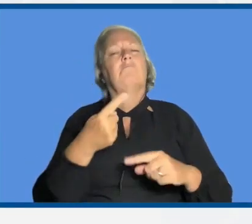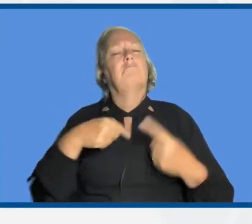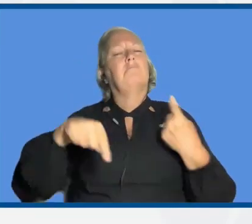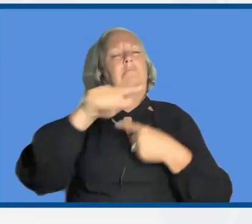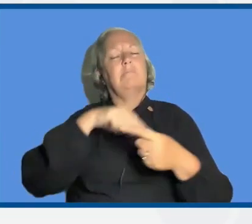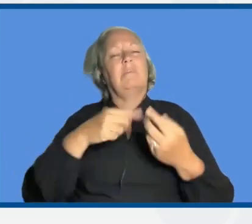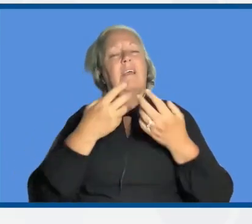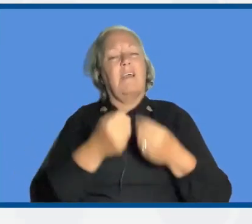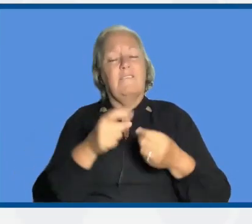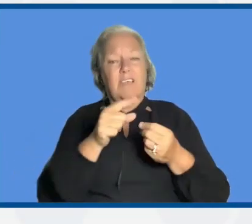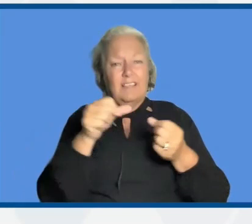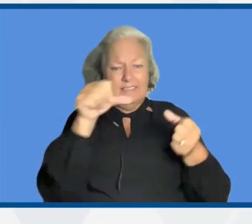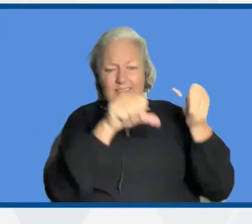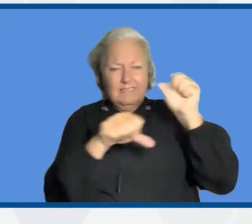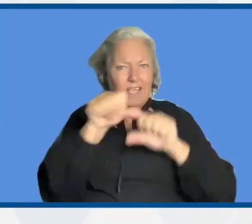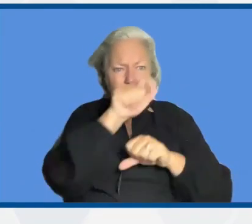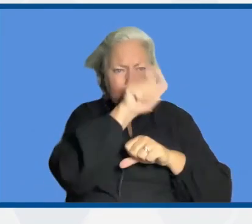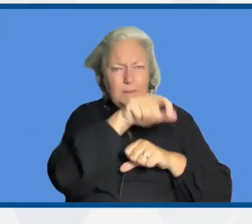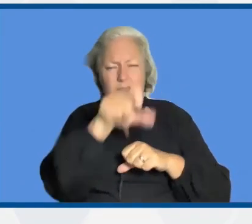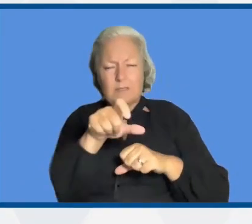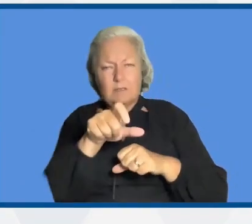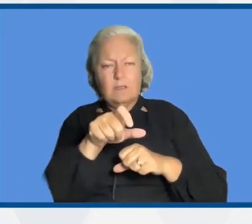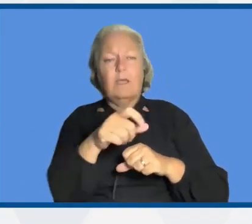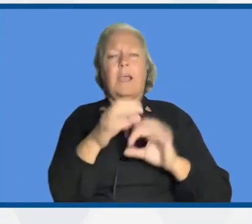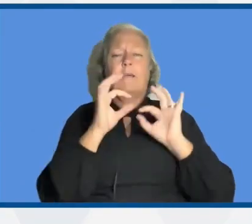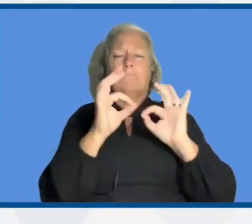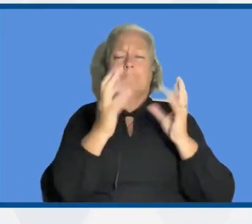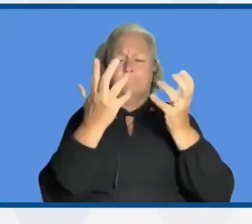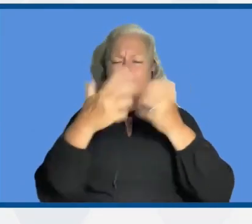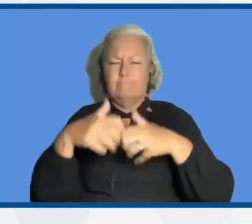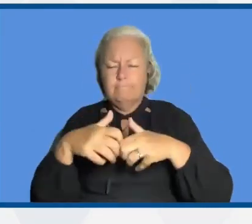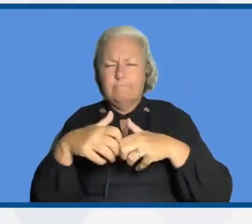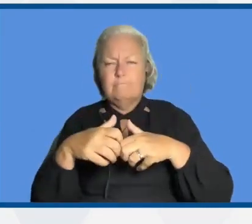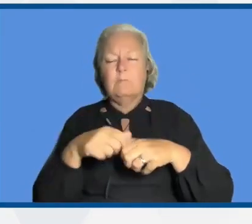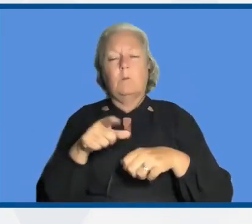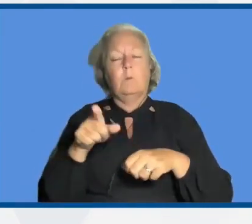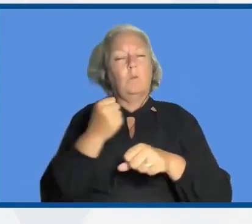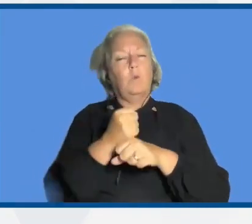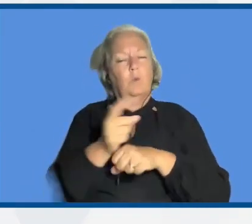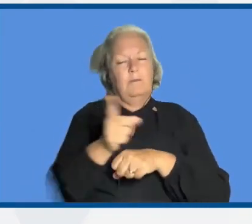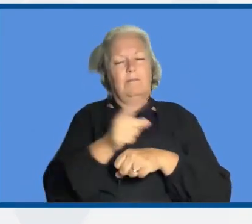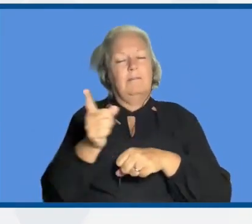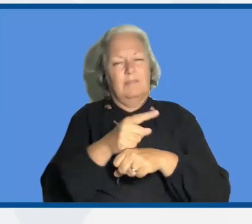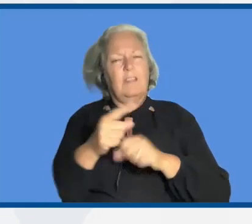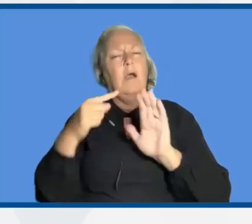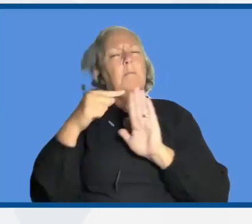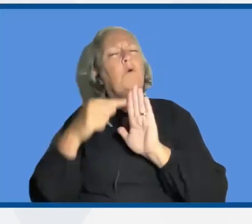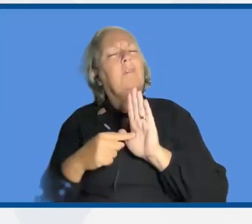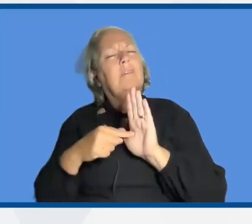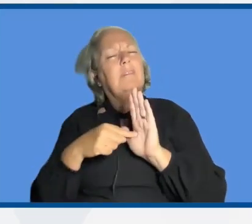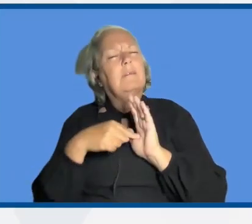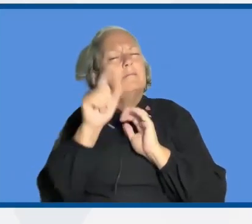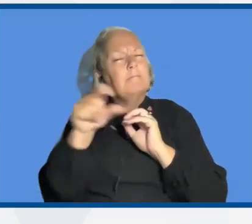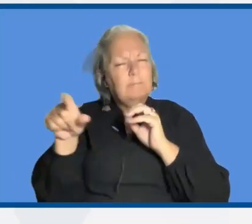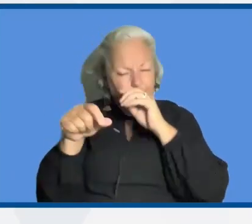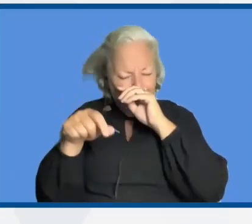work well with policymakers and for them to understand what the problem is that